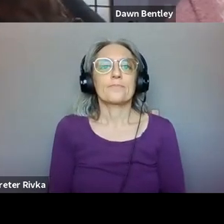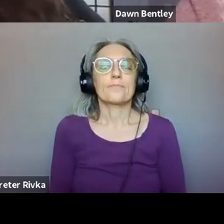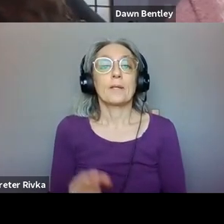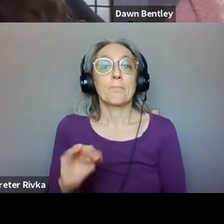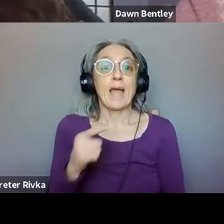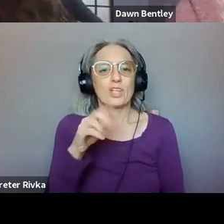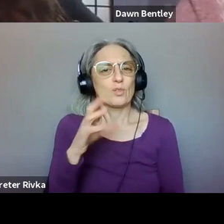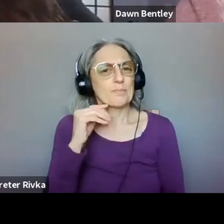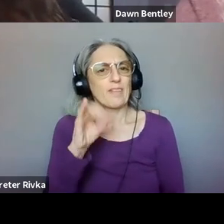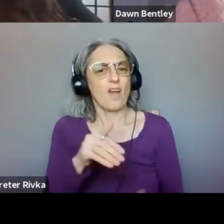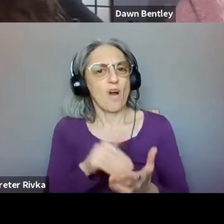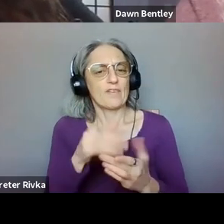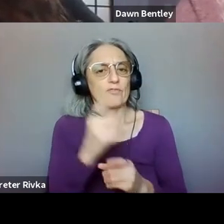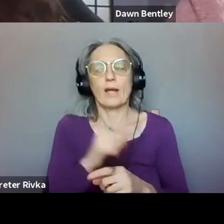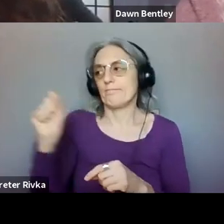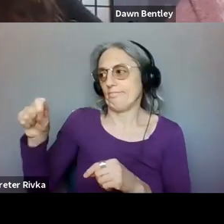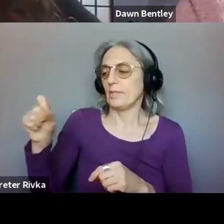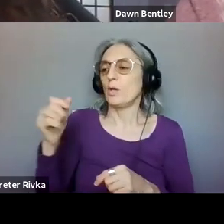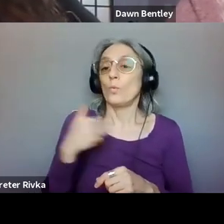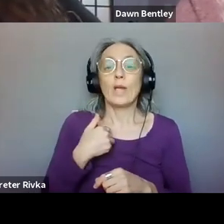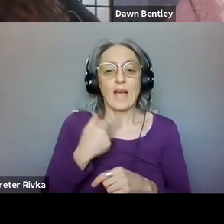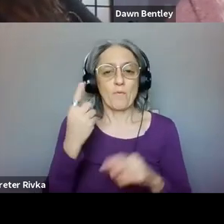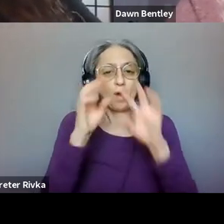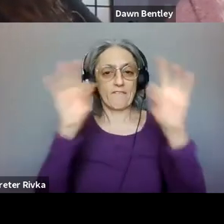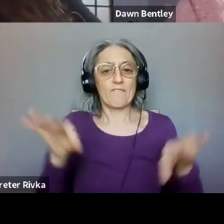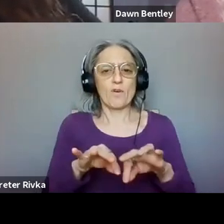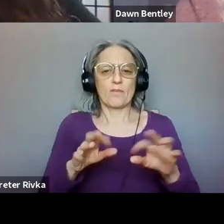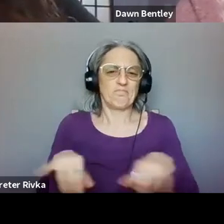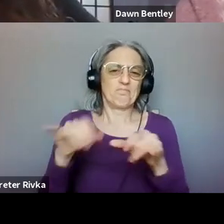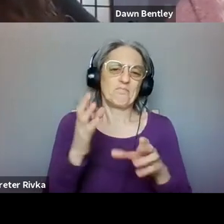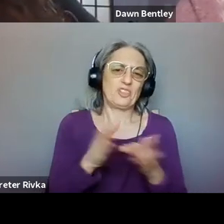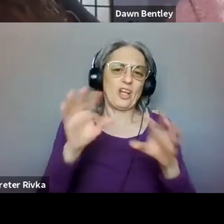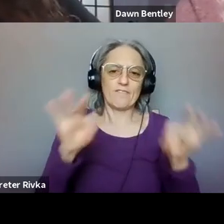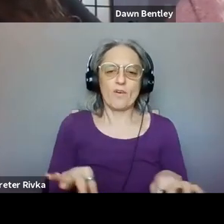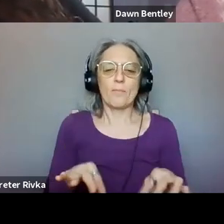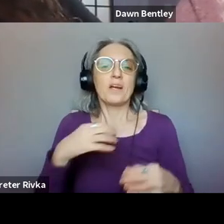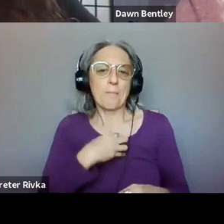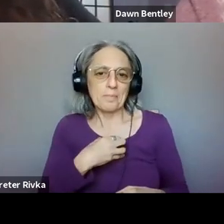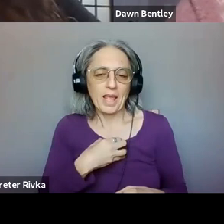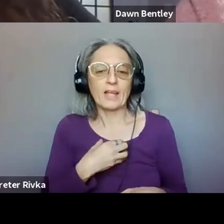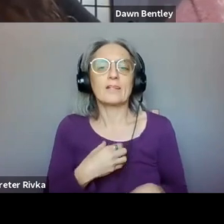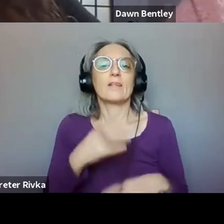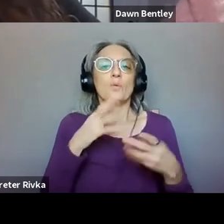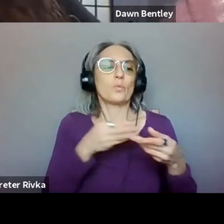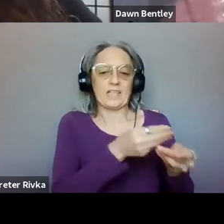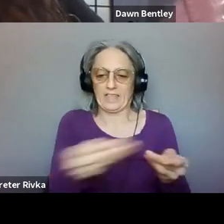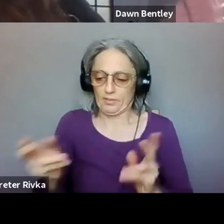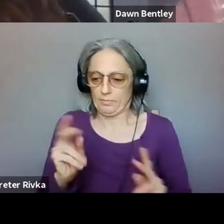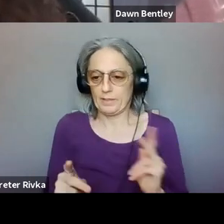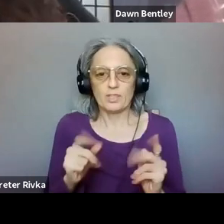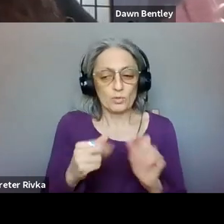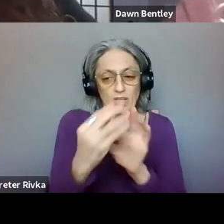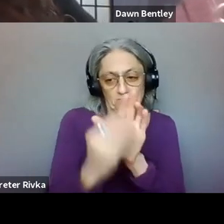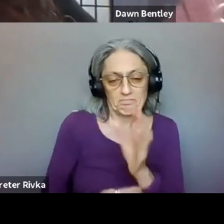also offer, we have a standard form that we give to people. That's a complaint form that they can use to submit to a court.